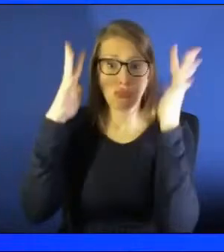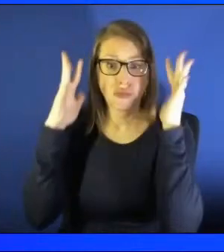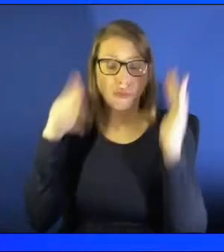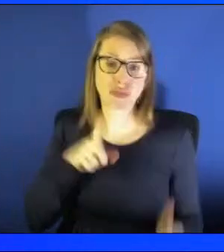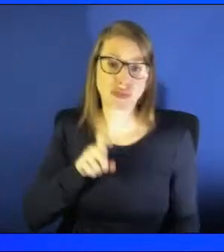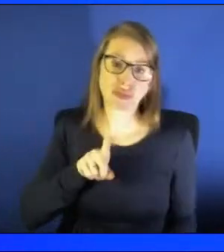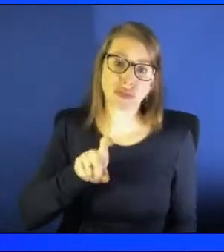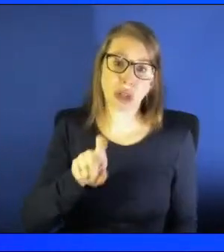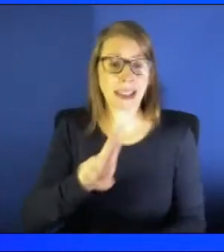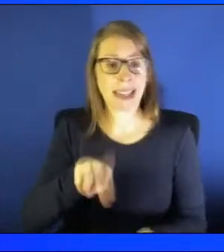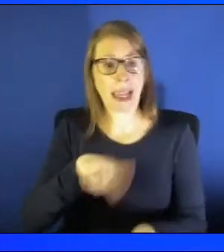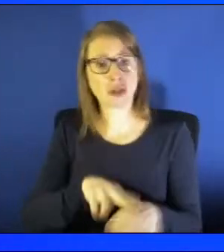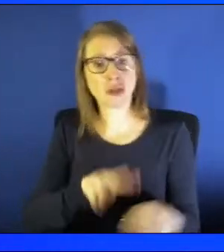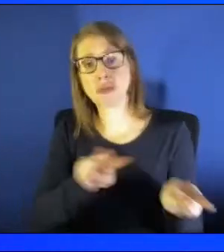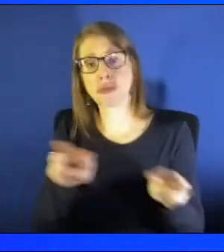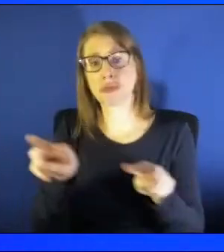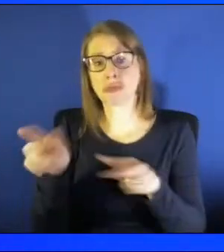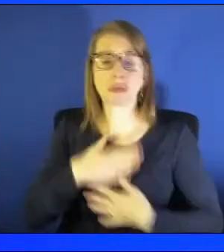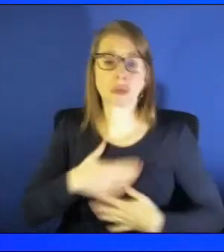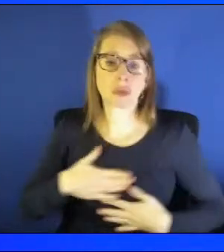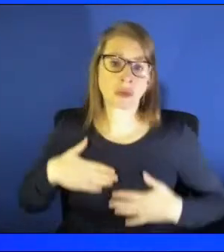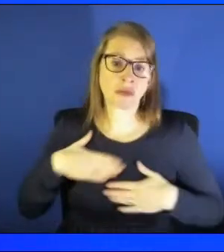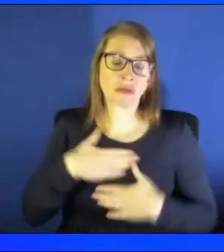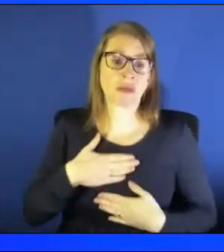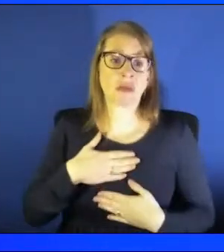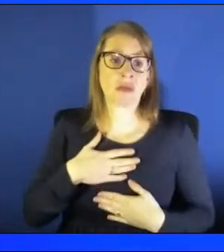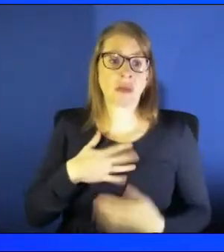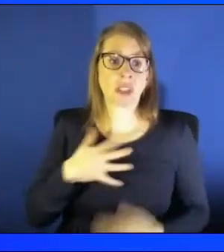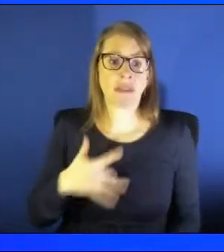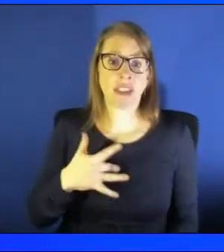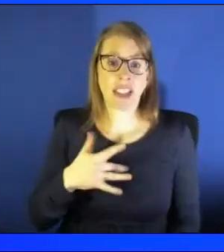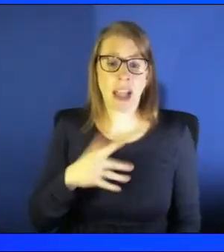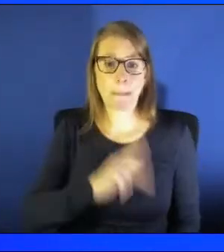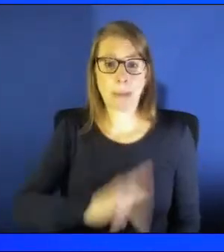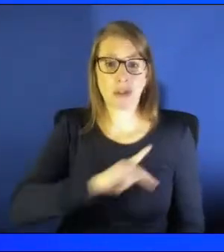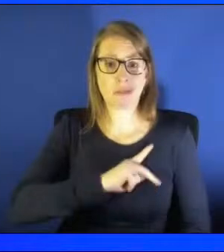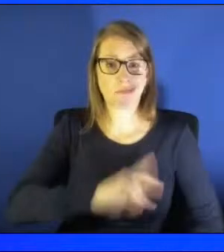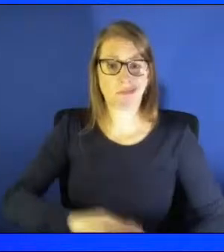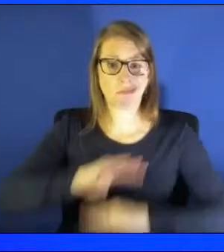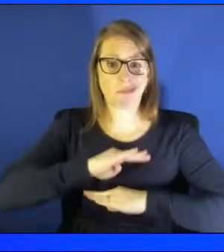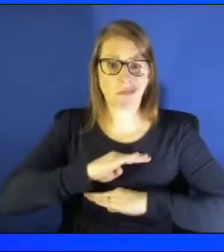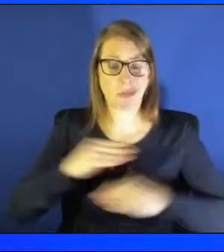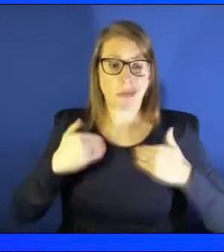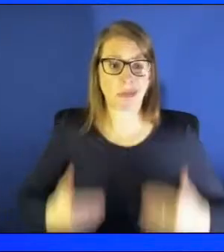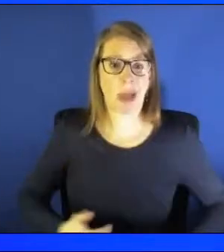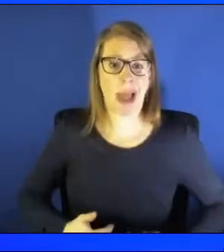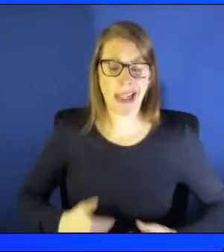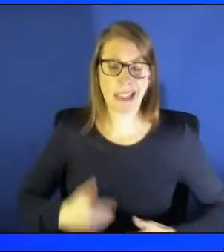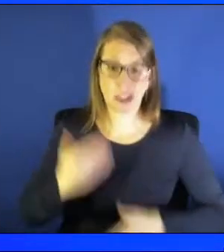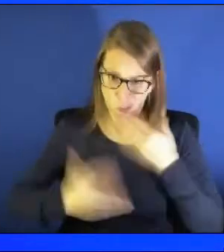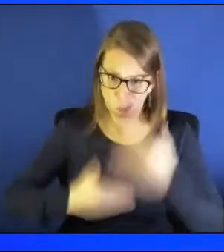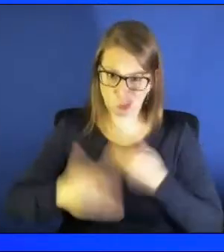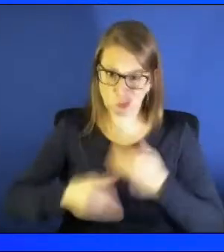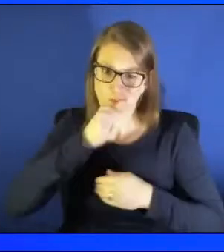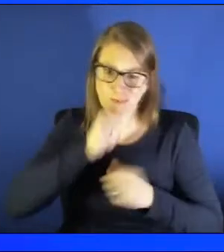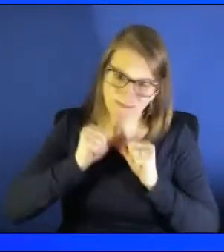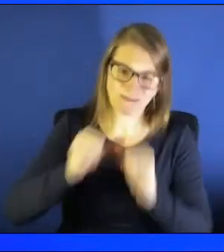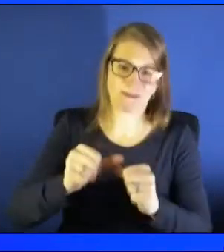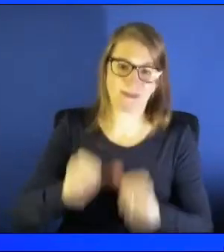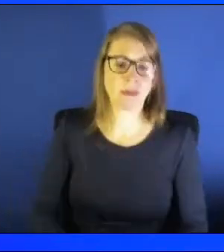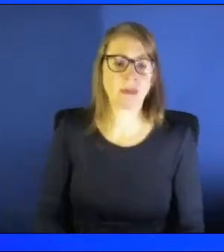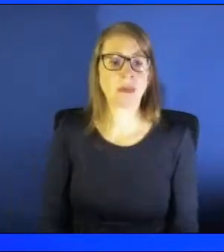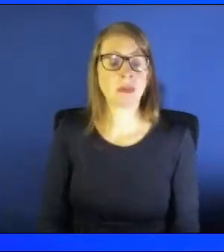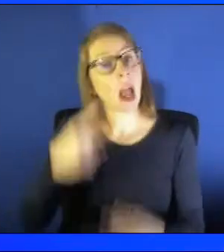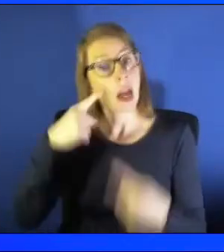nature and feeling that personal satisfaction of moving my body forward. Like what Dr. Toby said, I agree